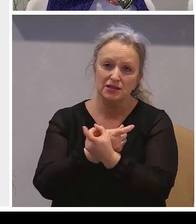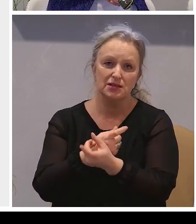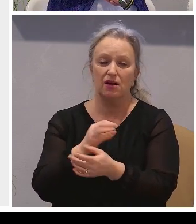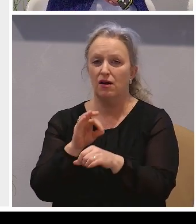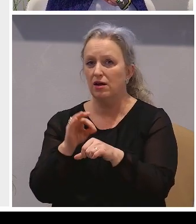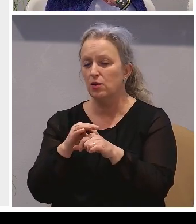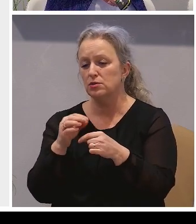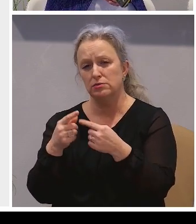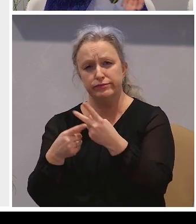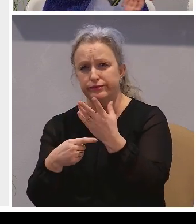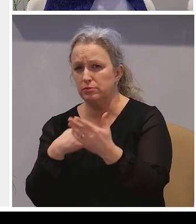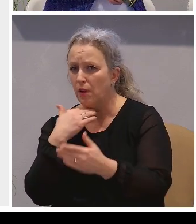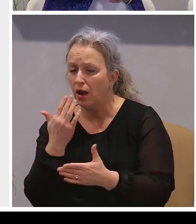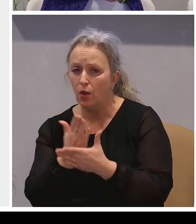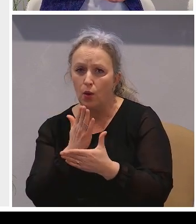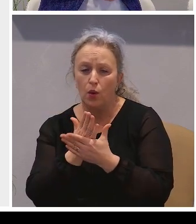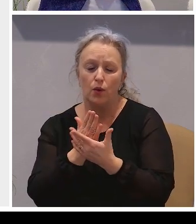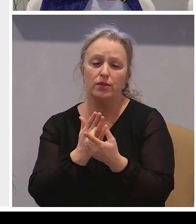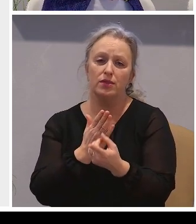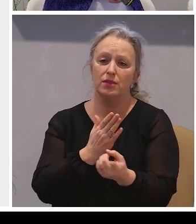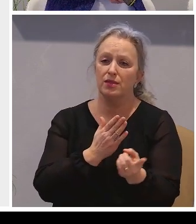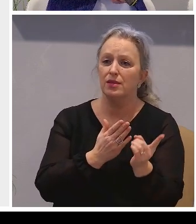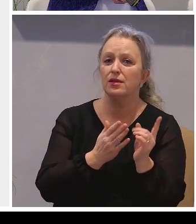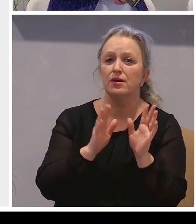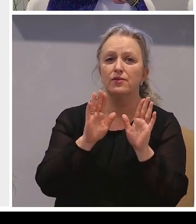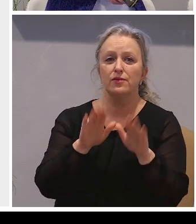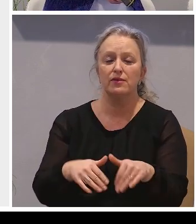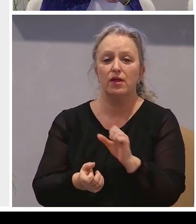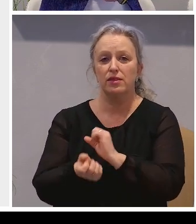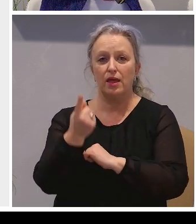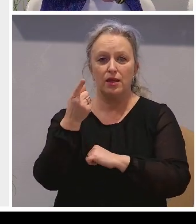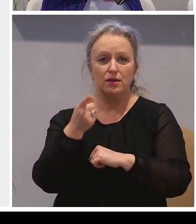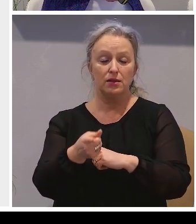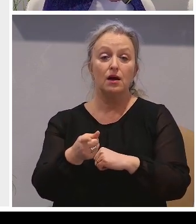because there are several health risks, several diseases